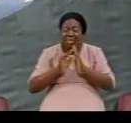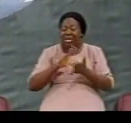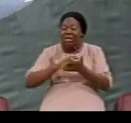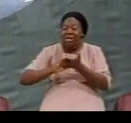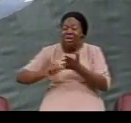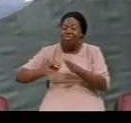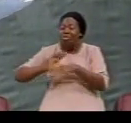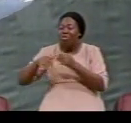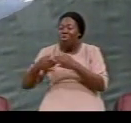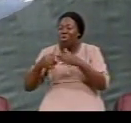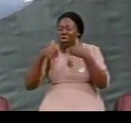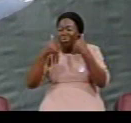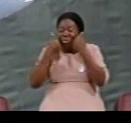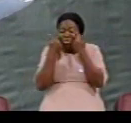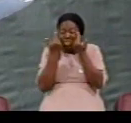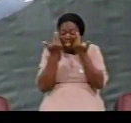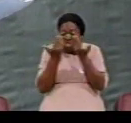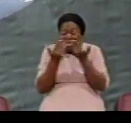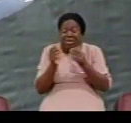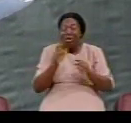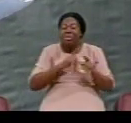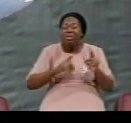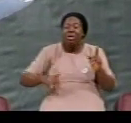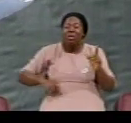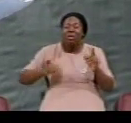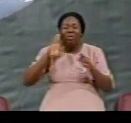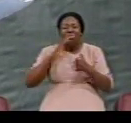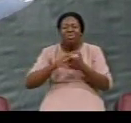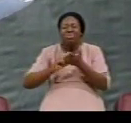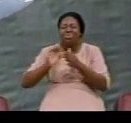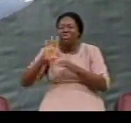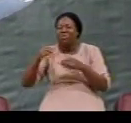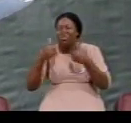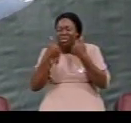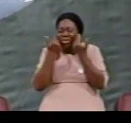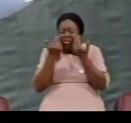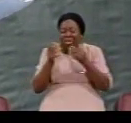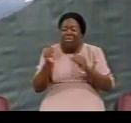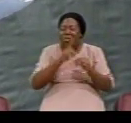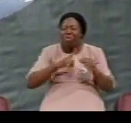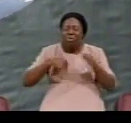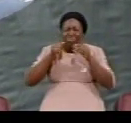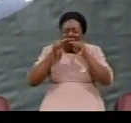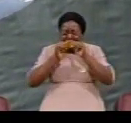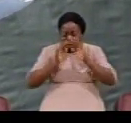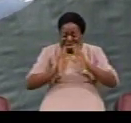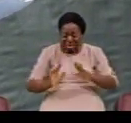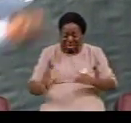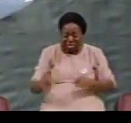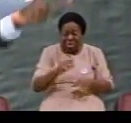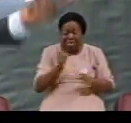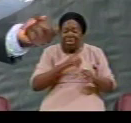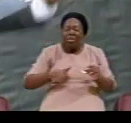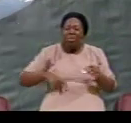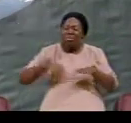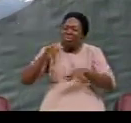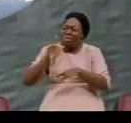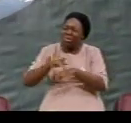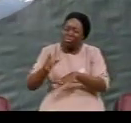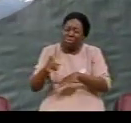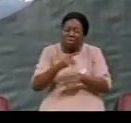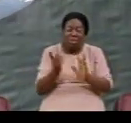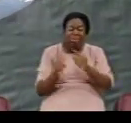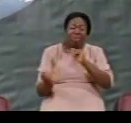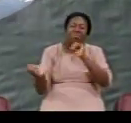your shame. The Lord will take away your disgrace. The Lord will bless you. The Lord will touch you. The Lord will transform